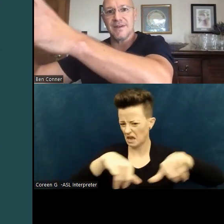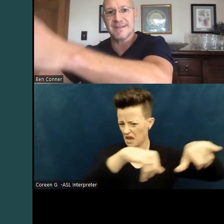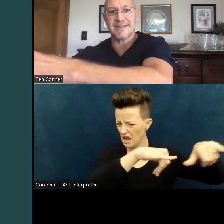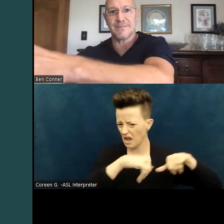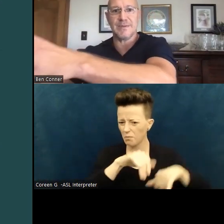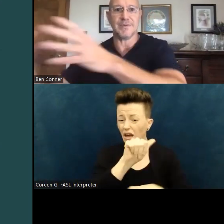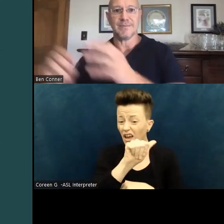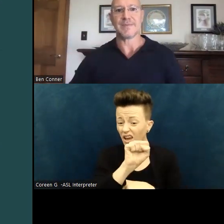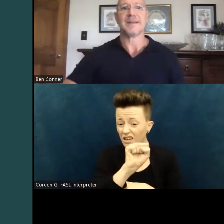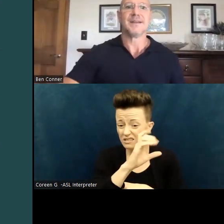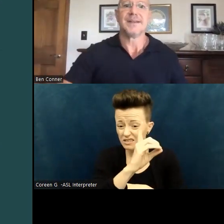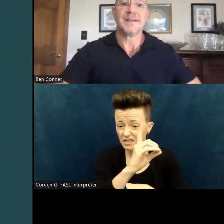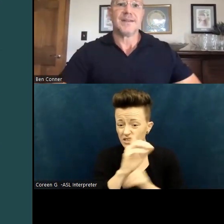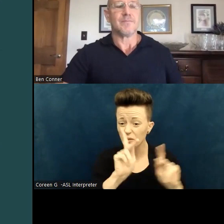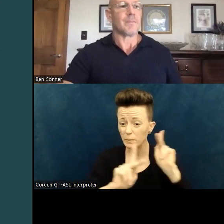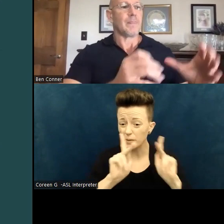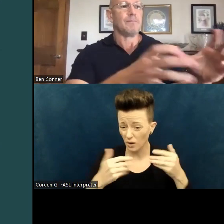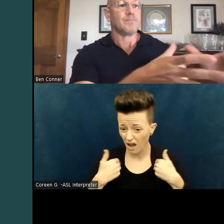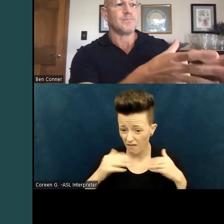about autistic people.